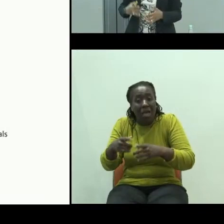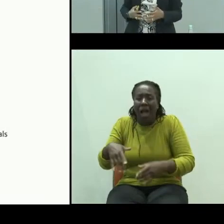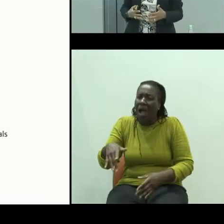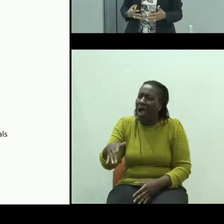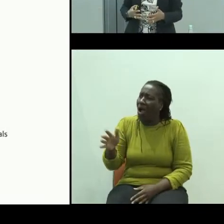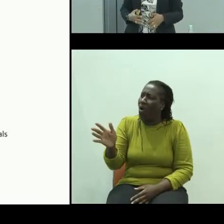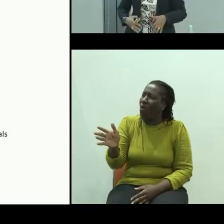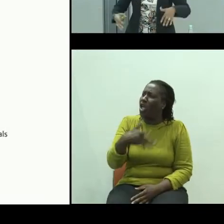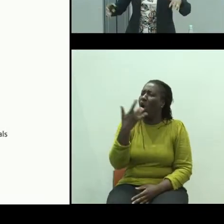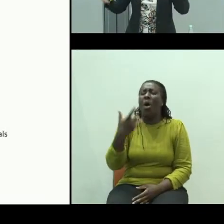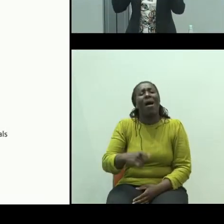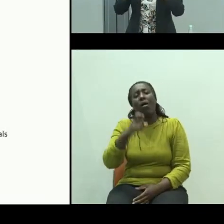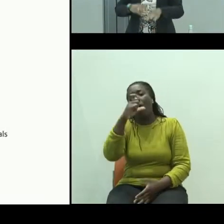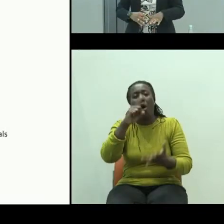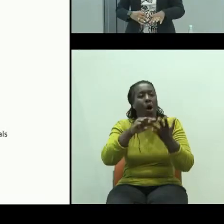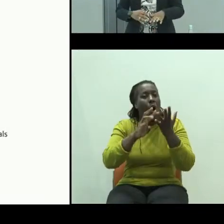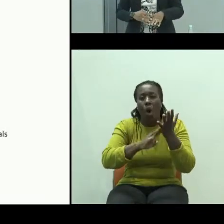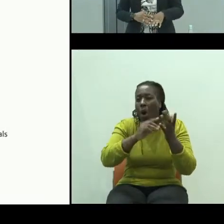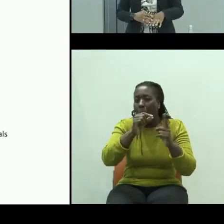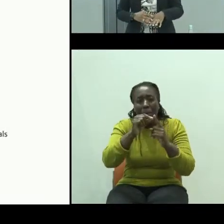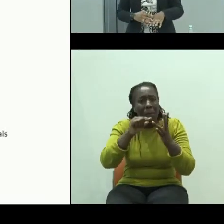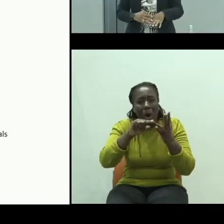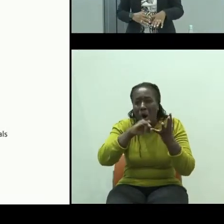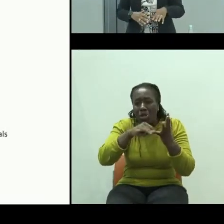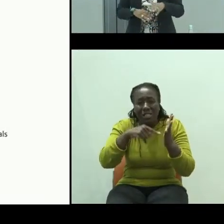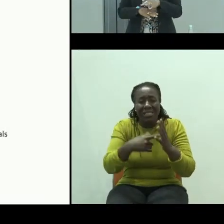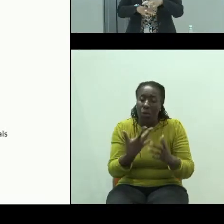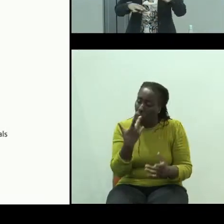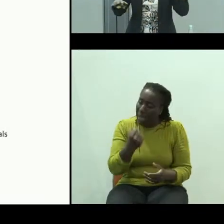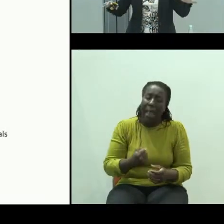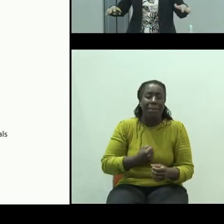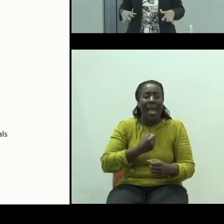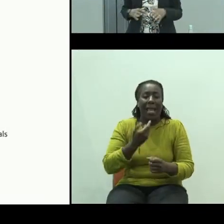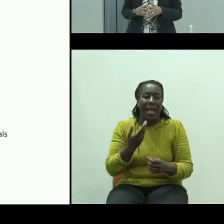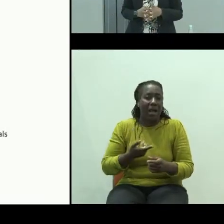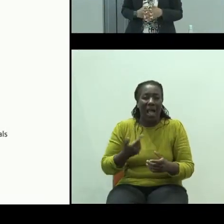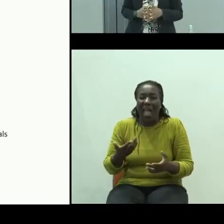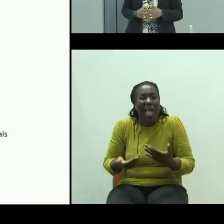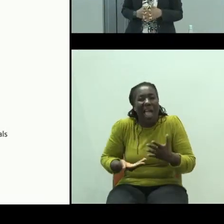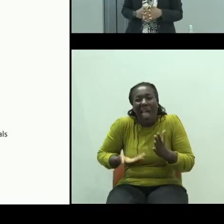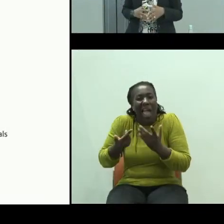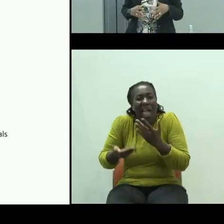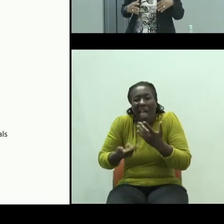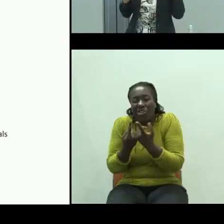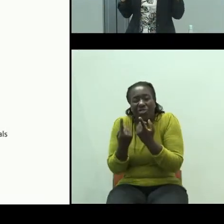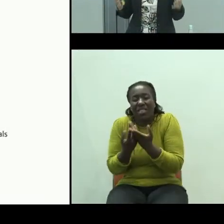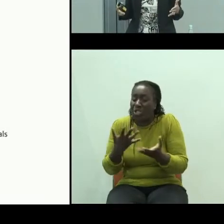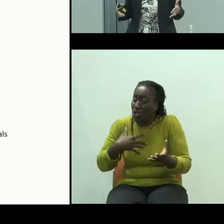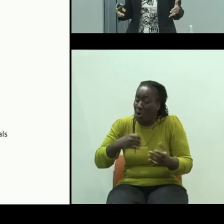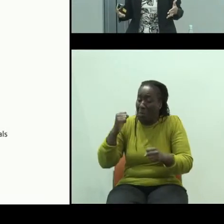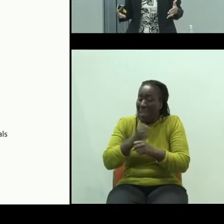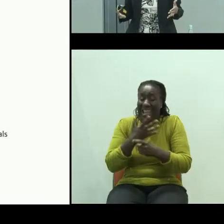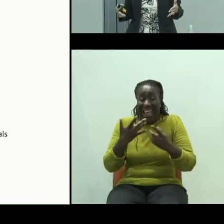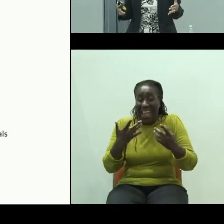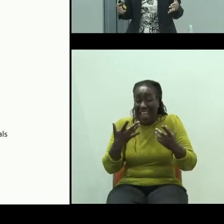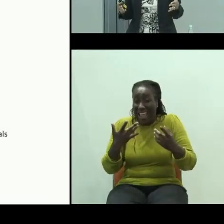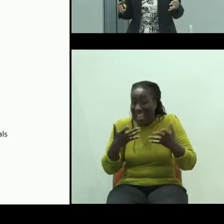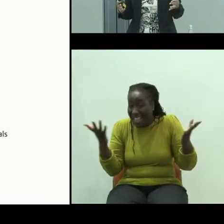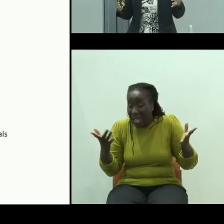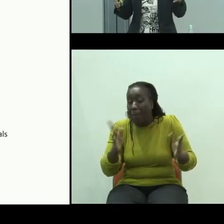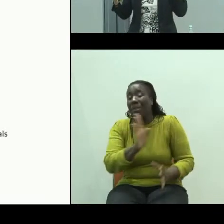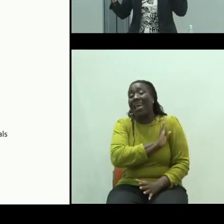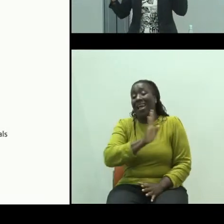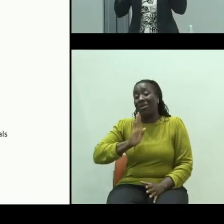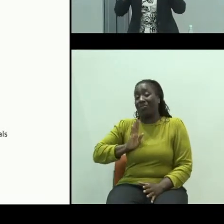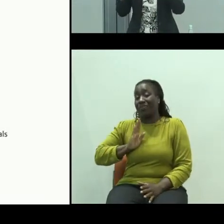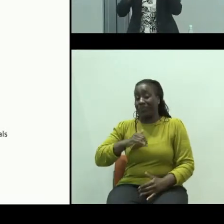about composting, and you can make biogas from composting, and composting works with pretty much anything. But the Army was interested in whether or